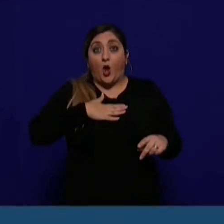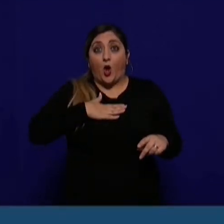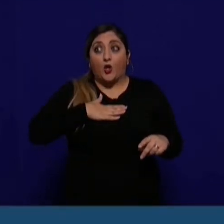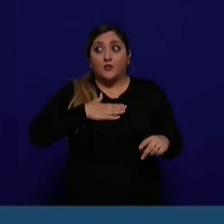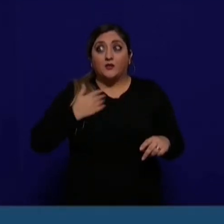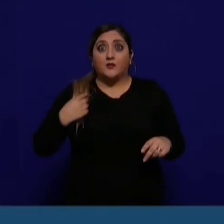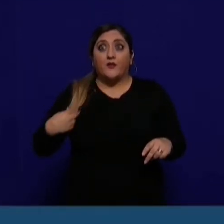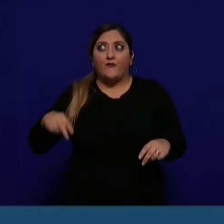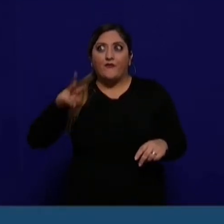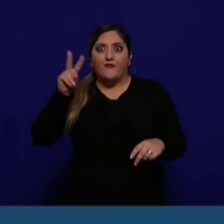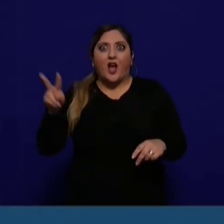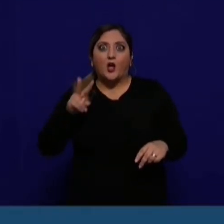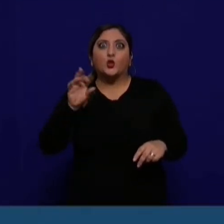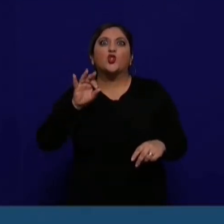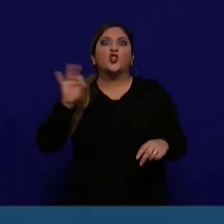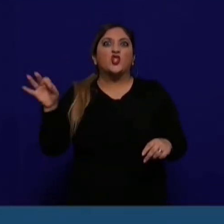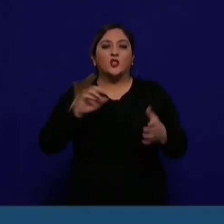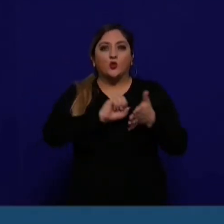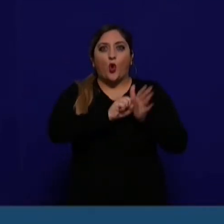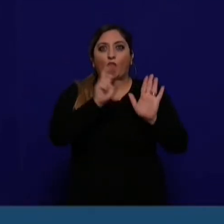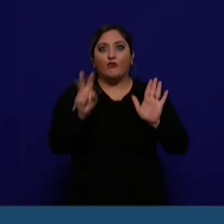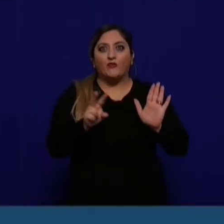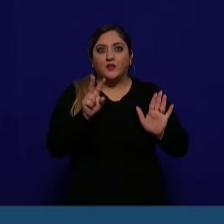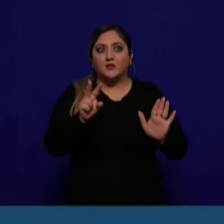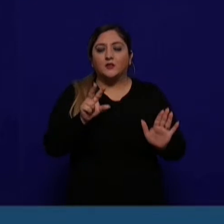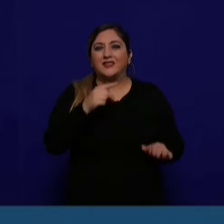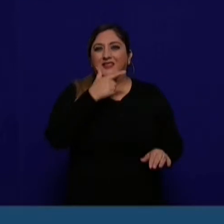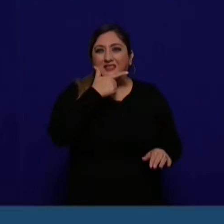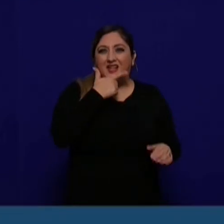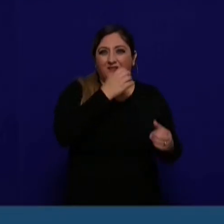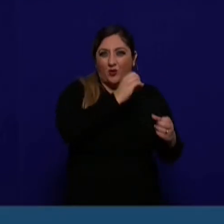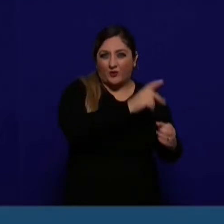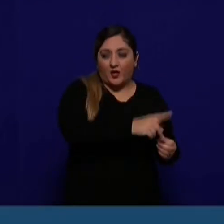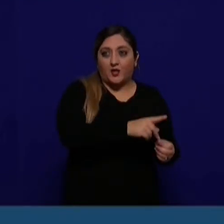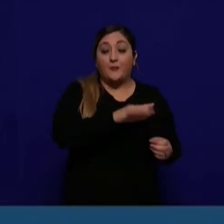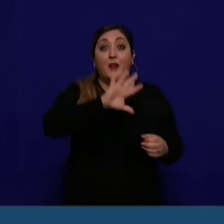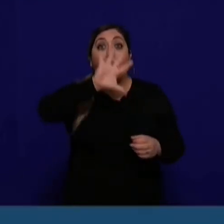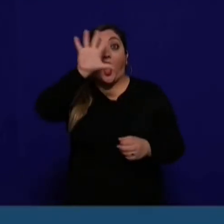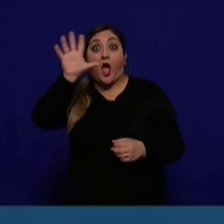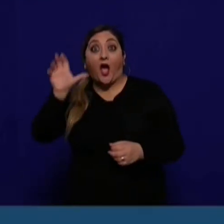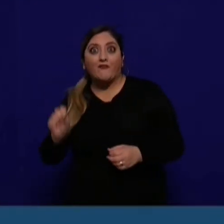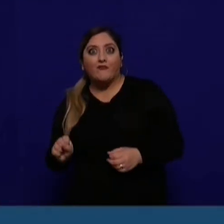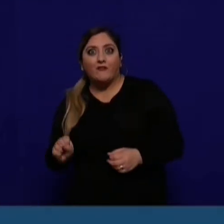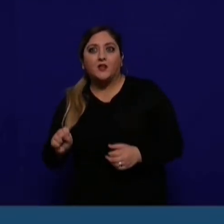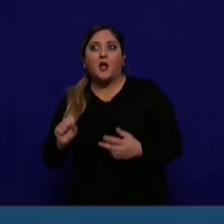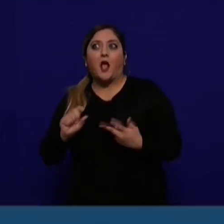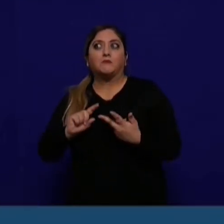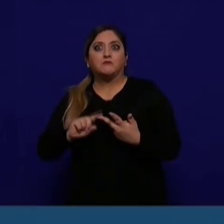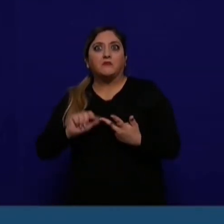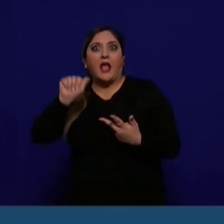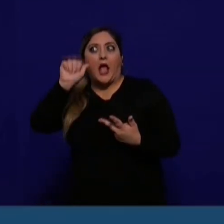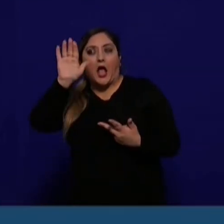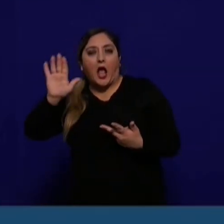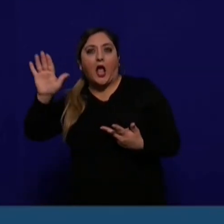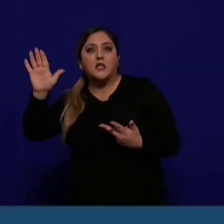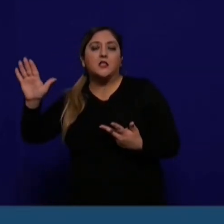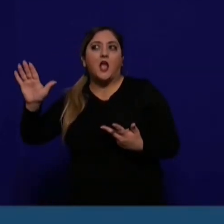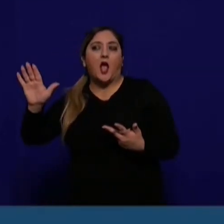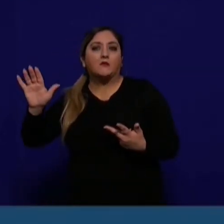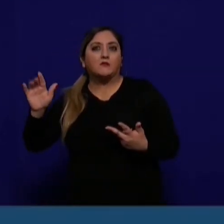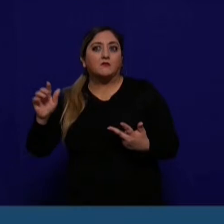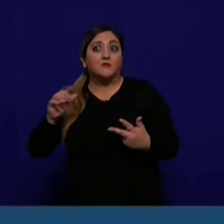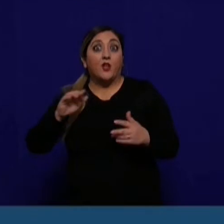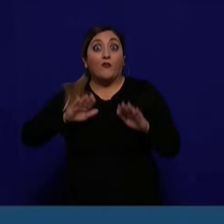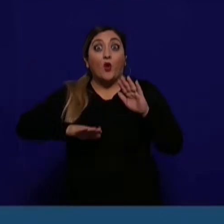And thirdly, how many people have refused to take the vaccine so far? Would their reasoning be because of a particular medical condition they